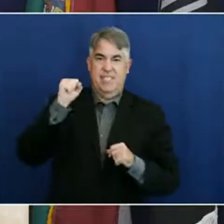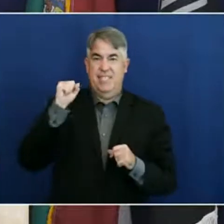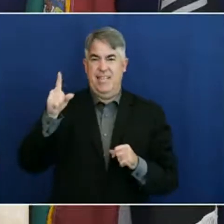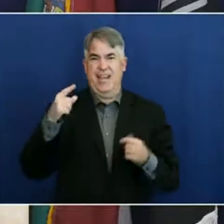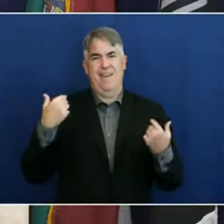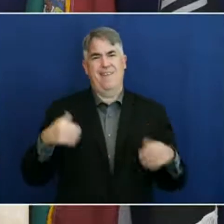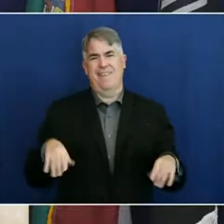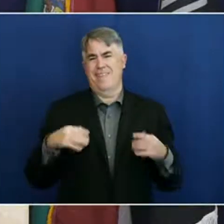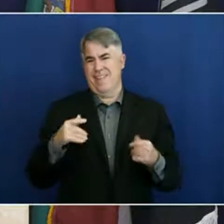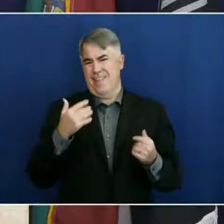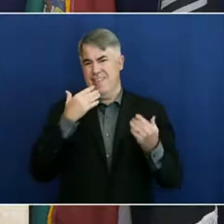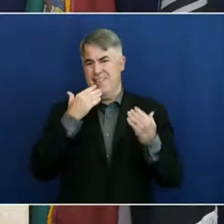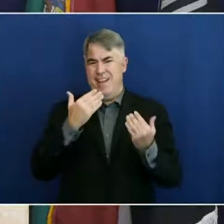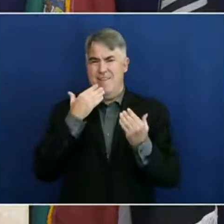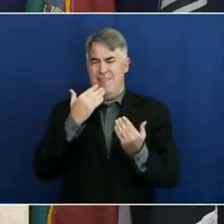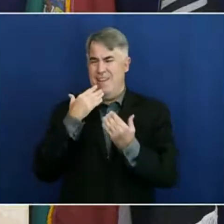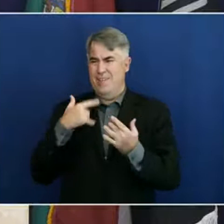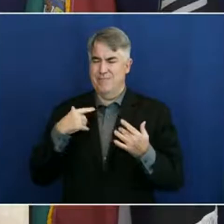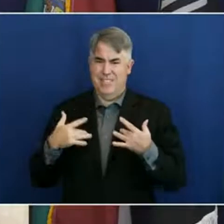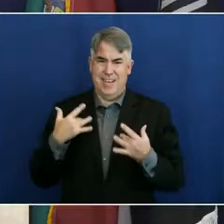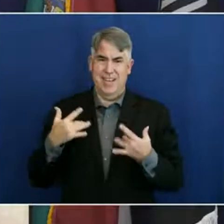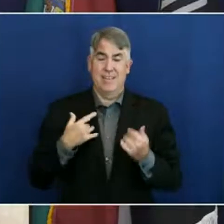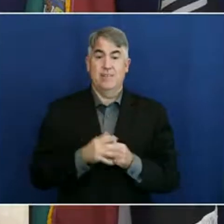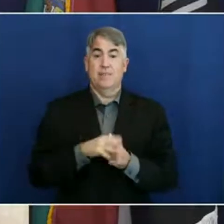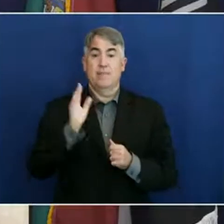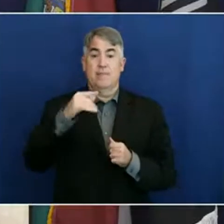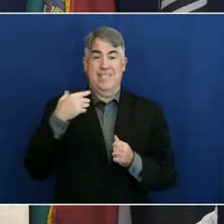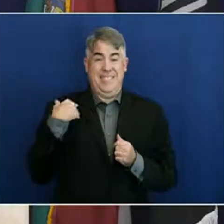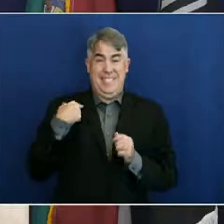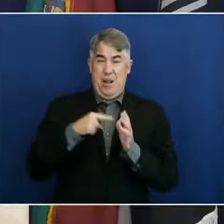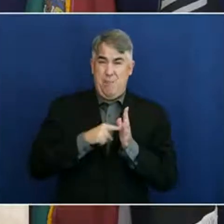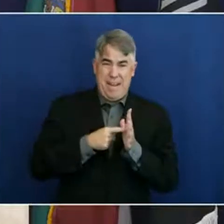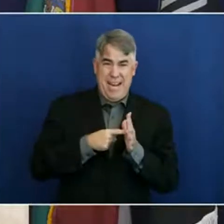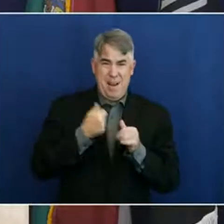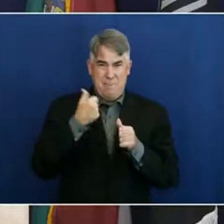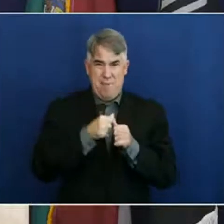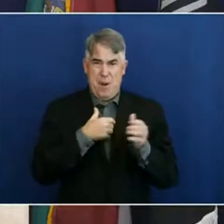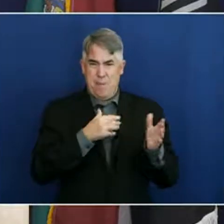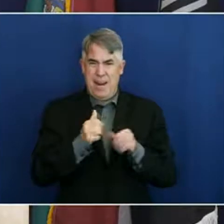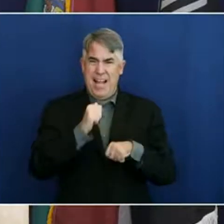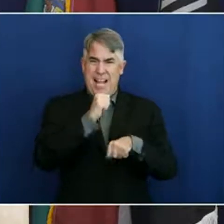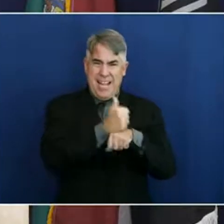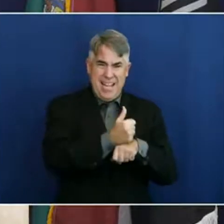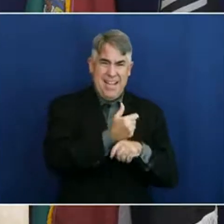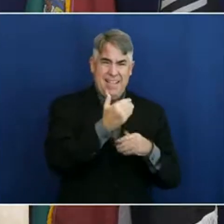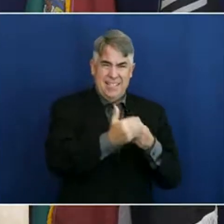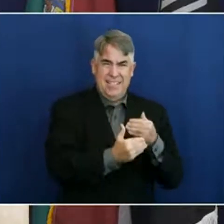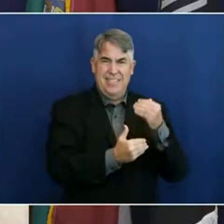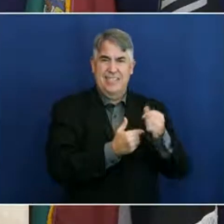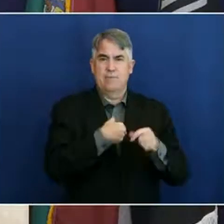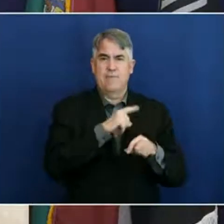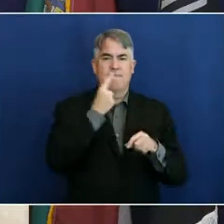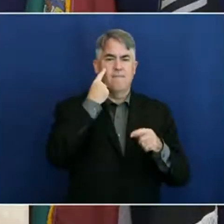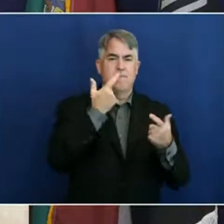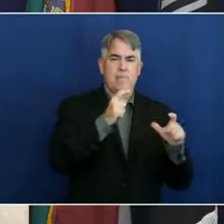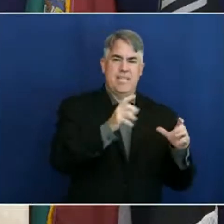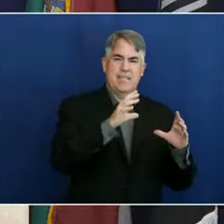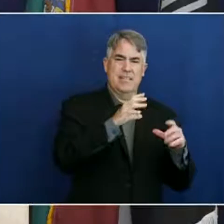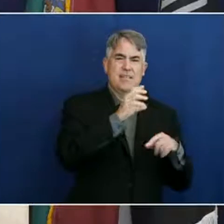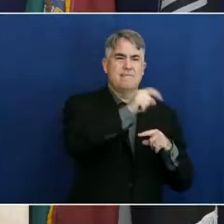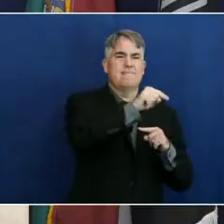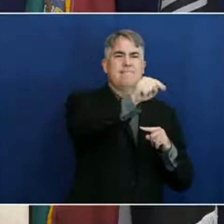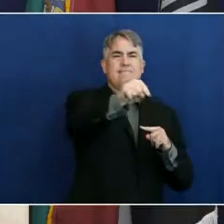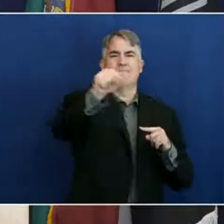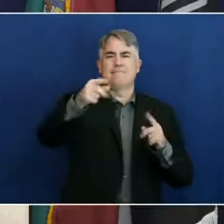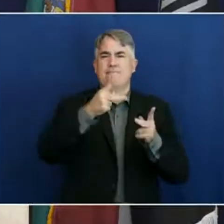appreciate. Obviously, from the very beginning, the approach to vaccines was based on large superstations along with smaller pods.